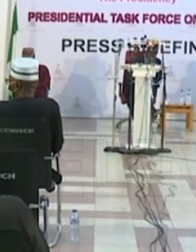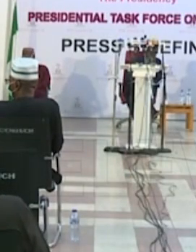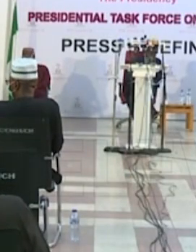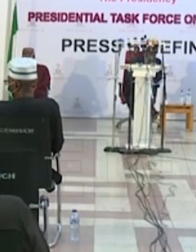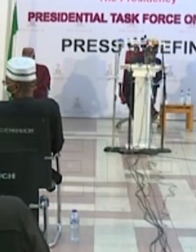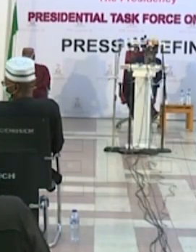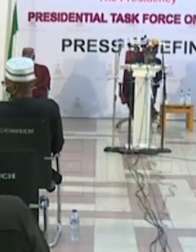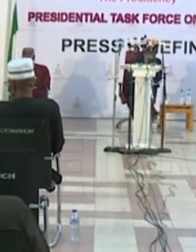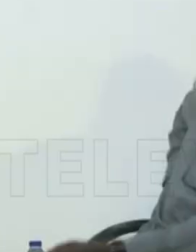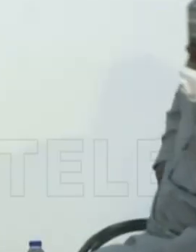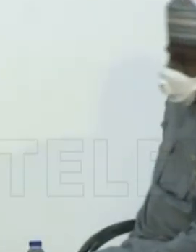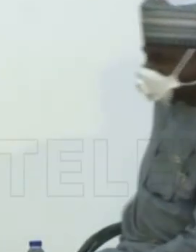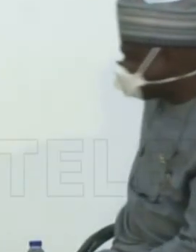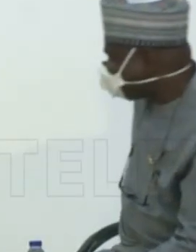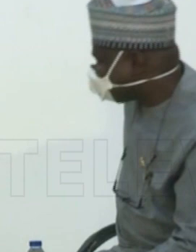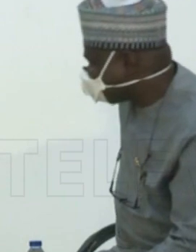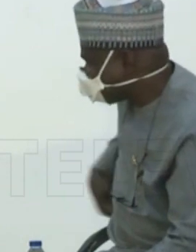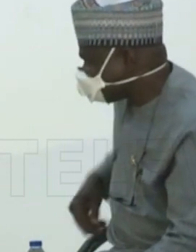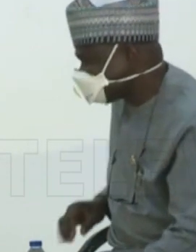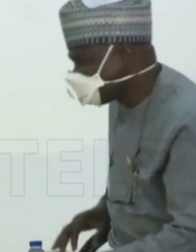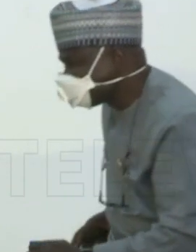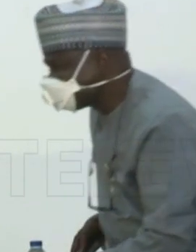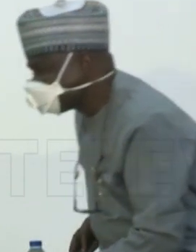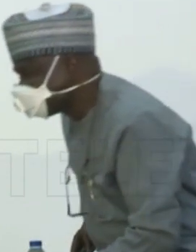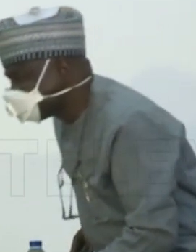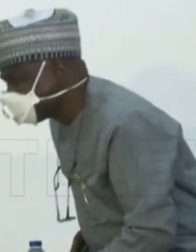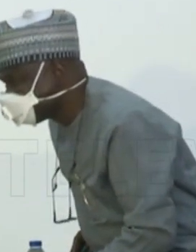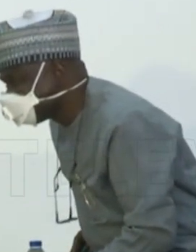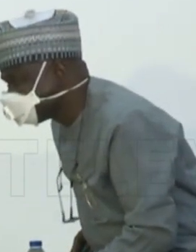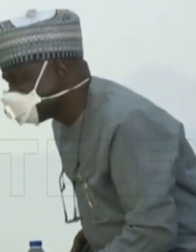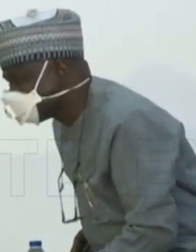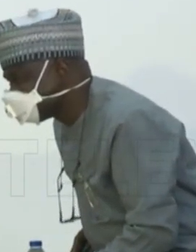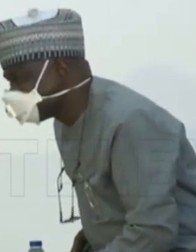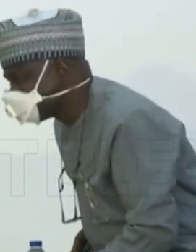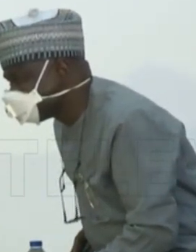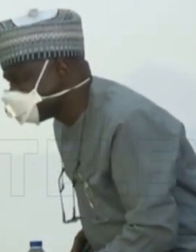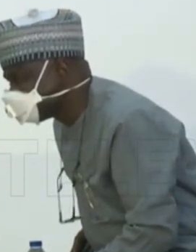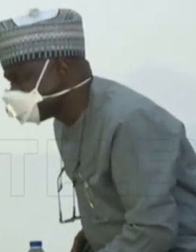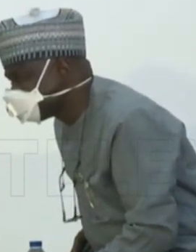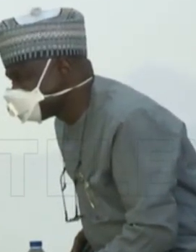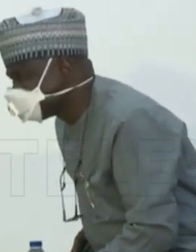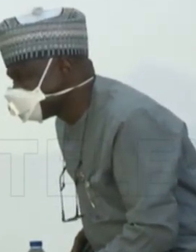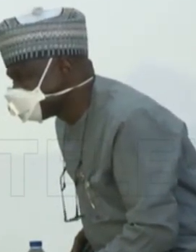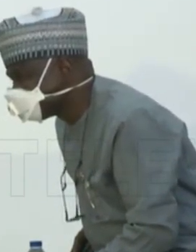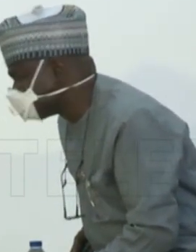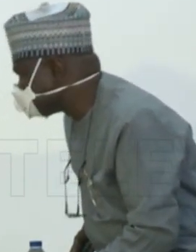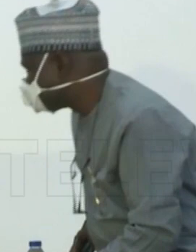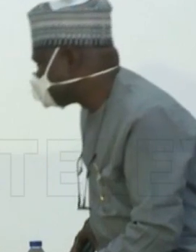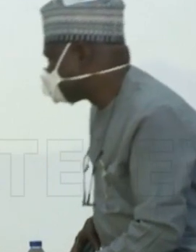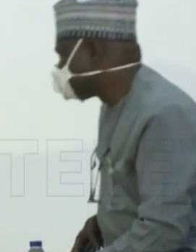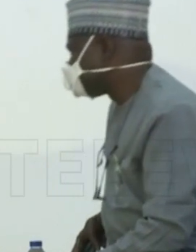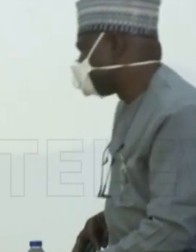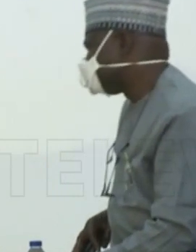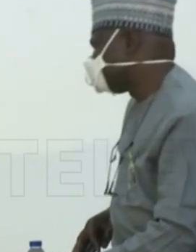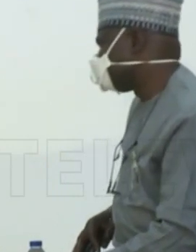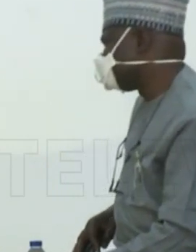sir, what are you doing to actually curtail the spread of fake news? How many people